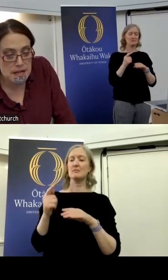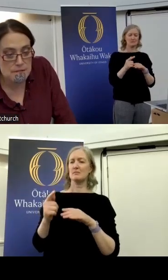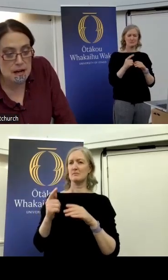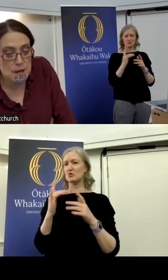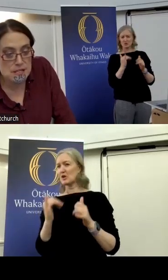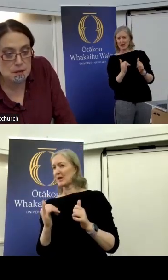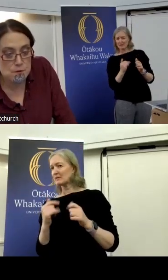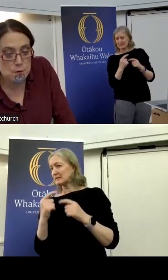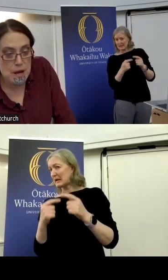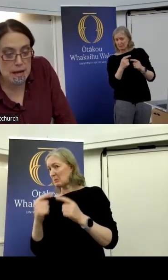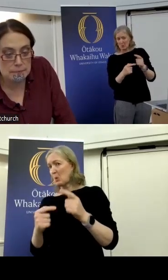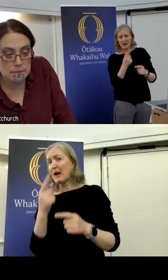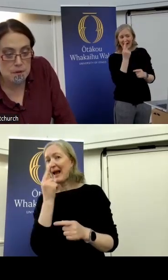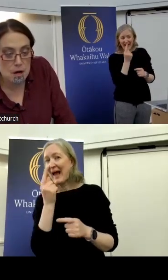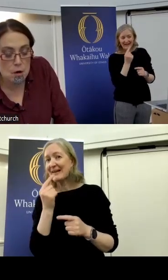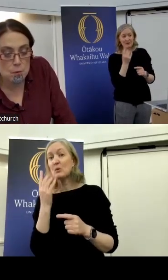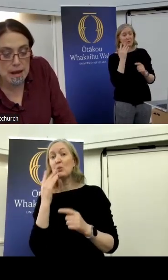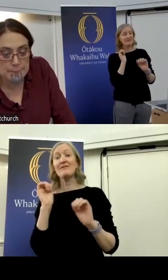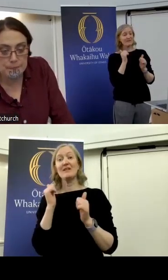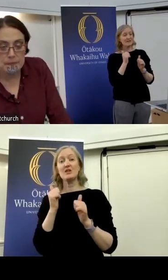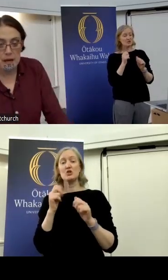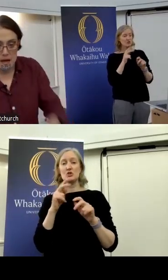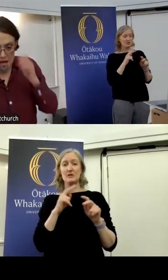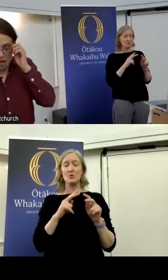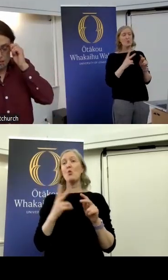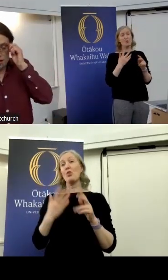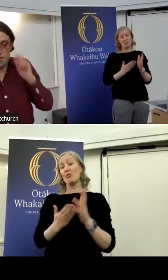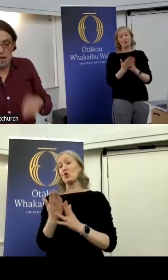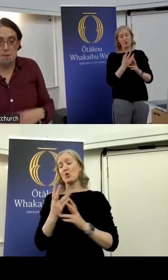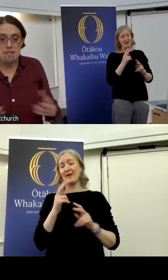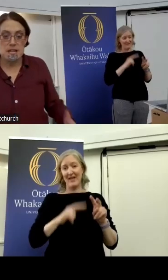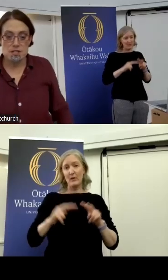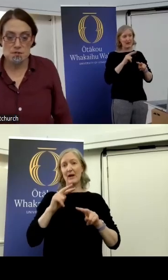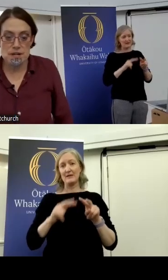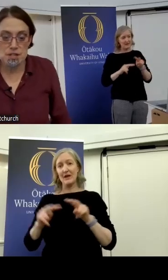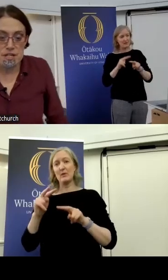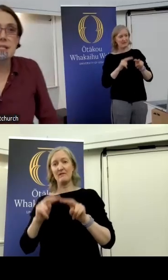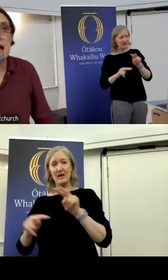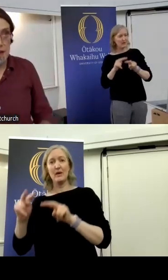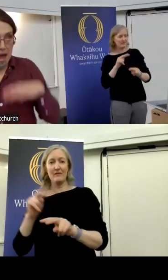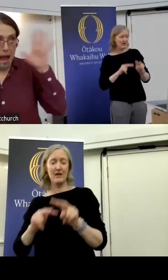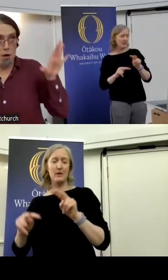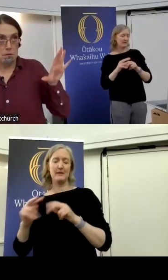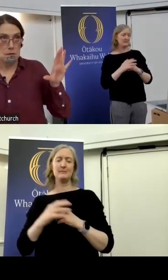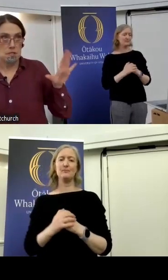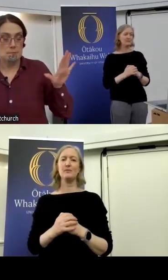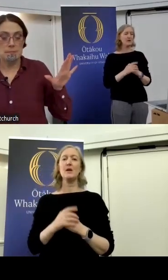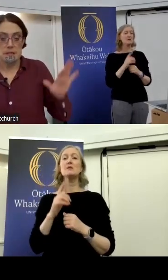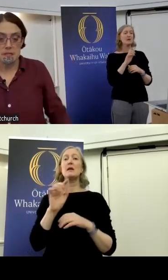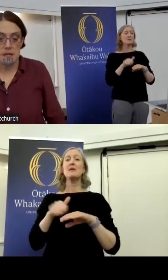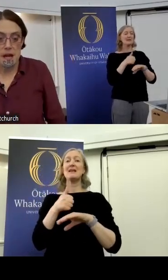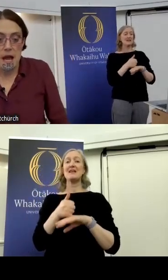and evaluating it along the way. So the implementation strategies are the how